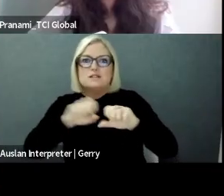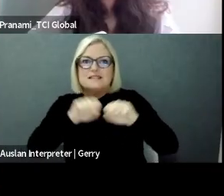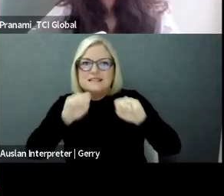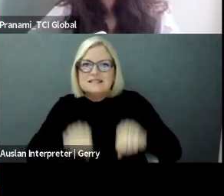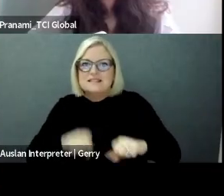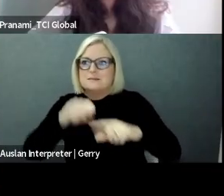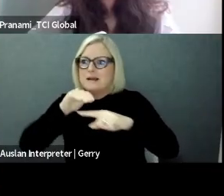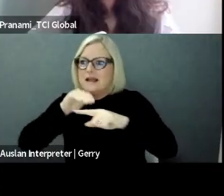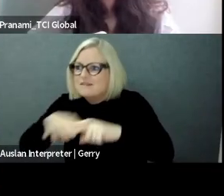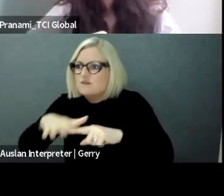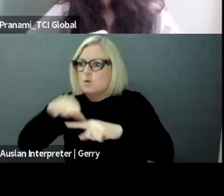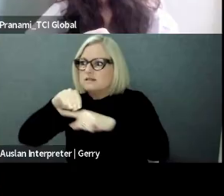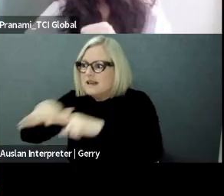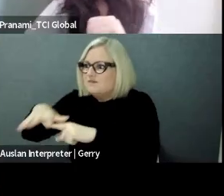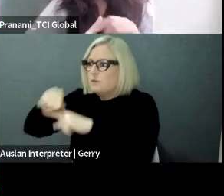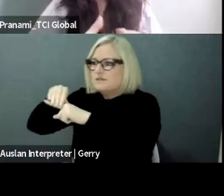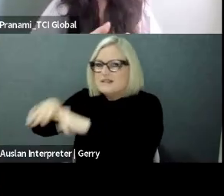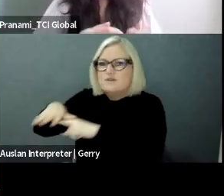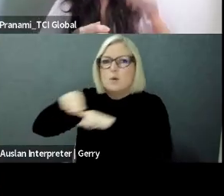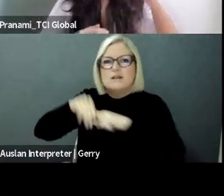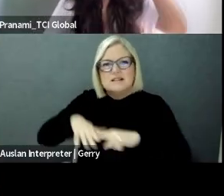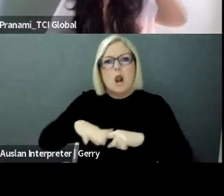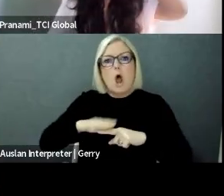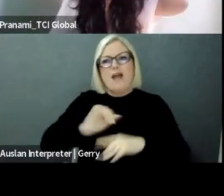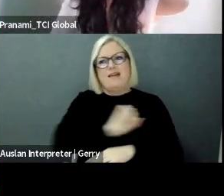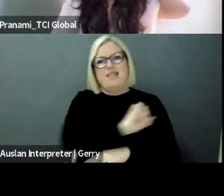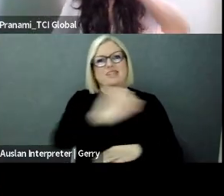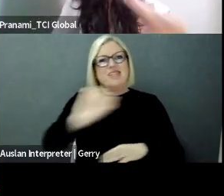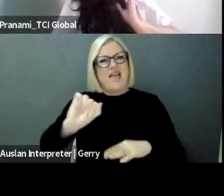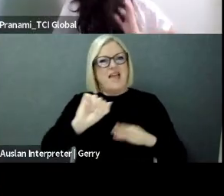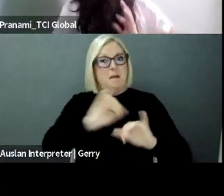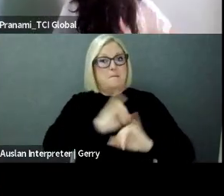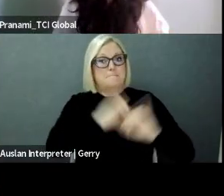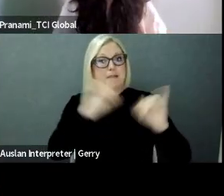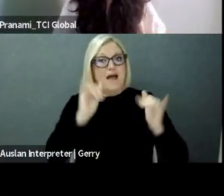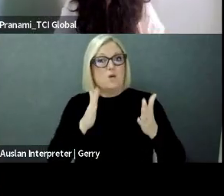to eliminate coercive approaches to